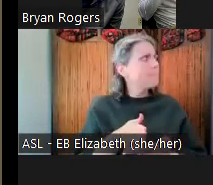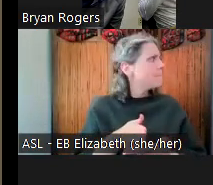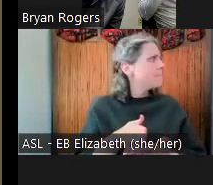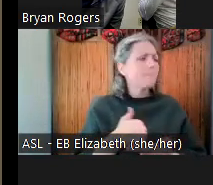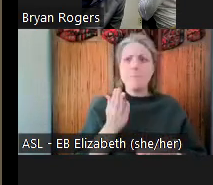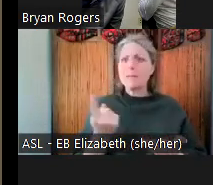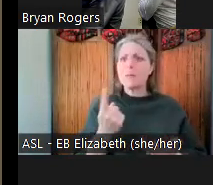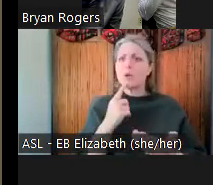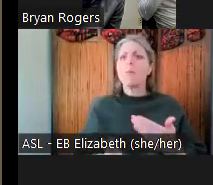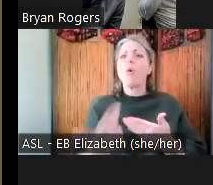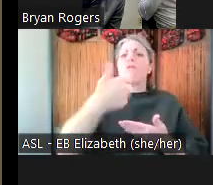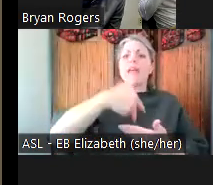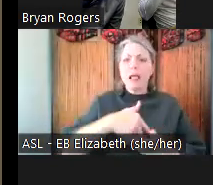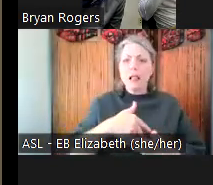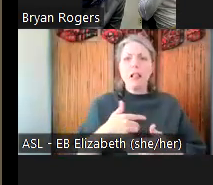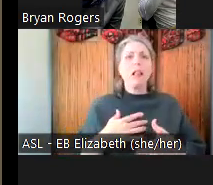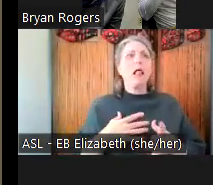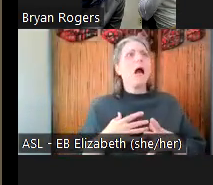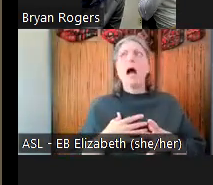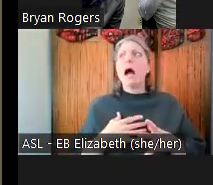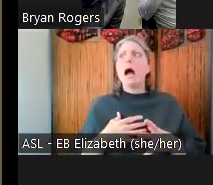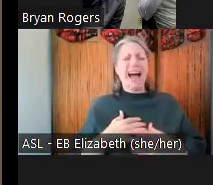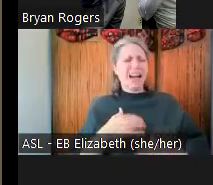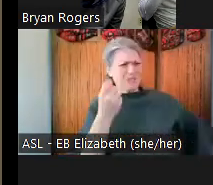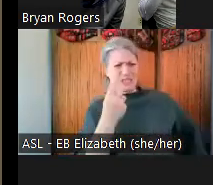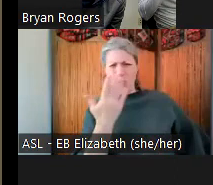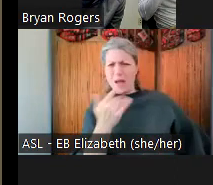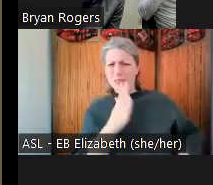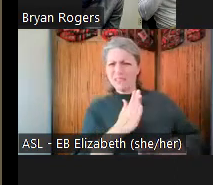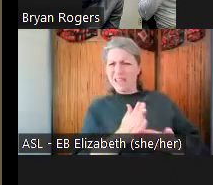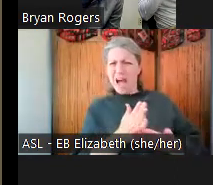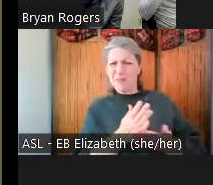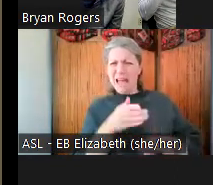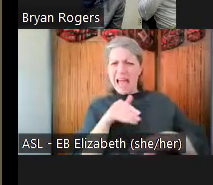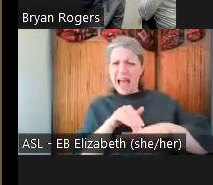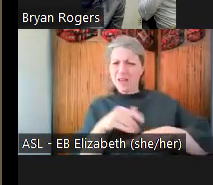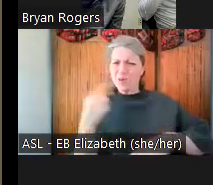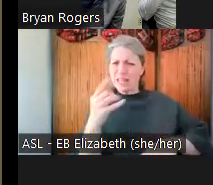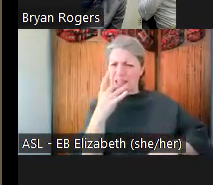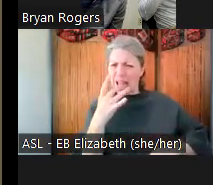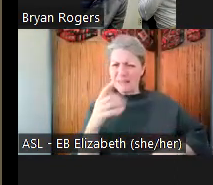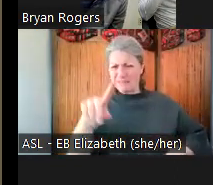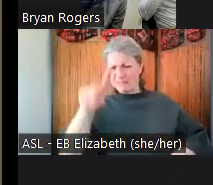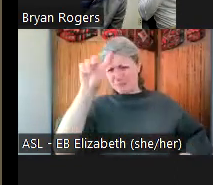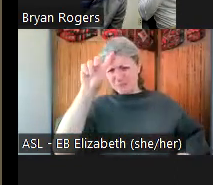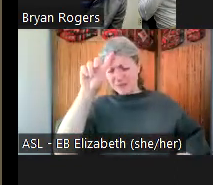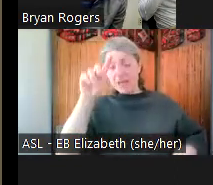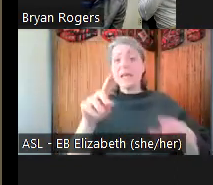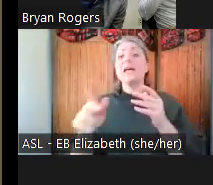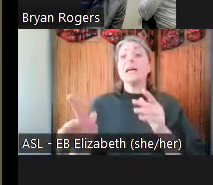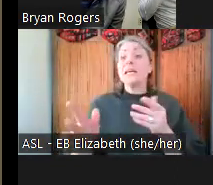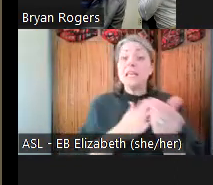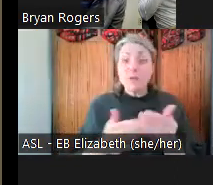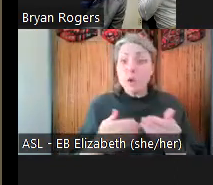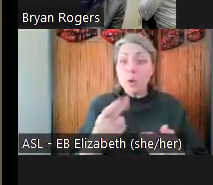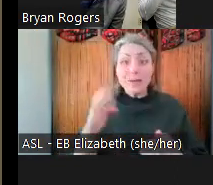over the hill. And I couldn't really grasp why he would make these random mistakes. And it kind of dawned on me that even though he knew all the rules,